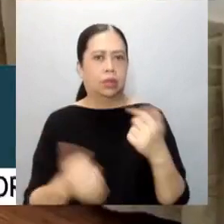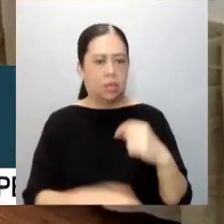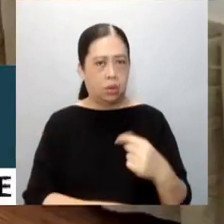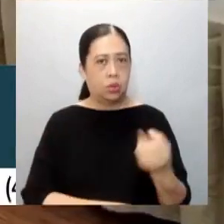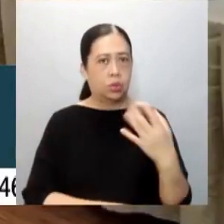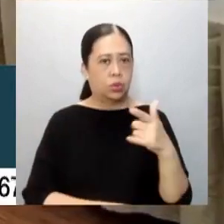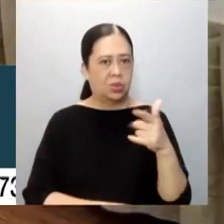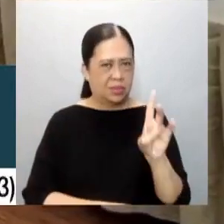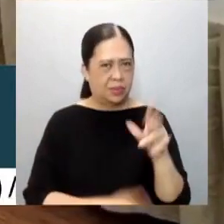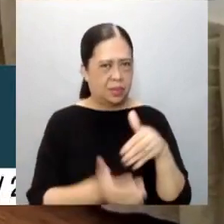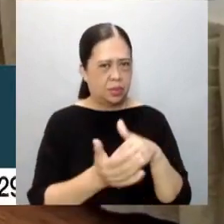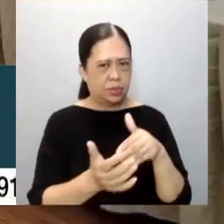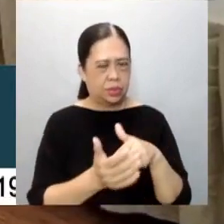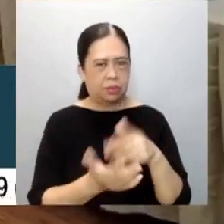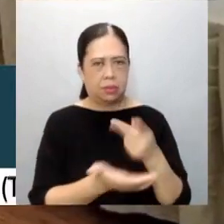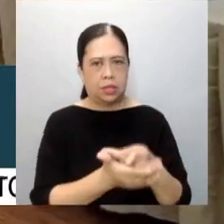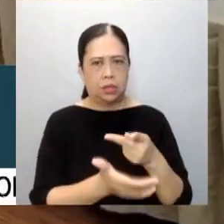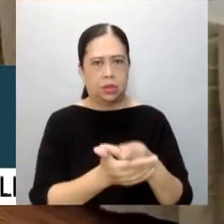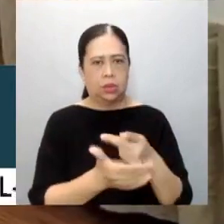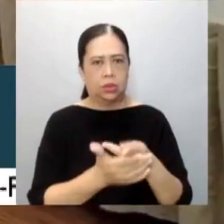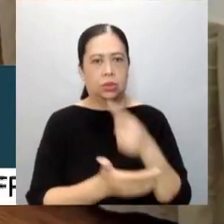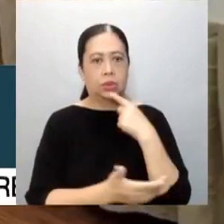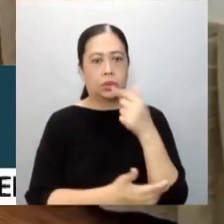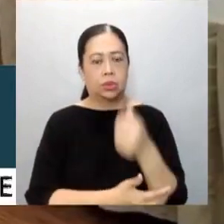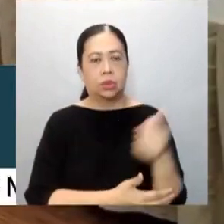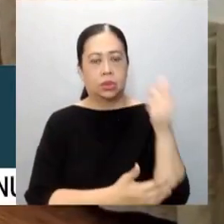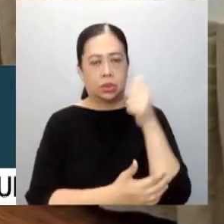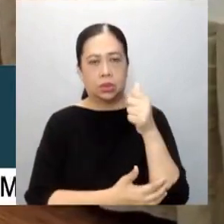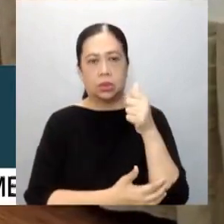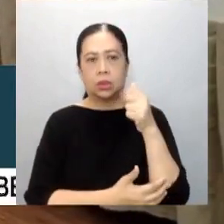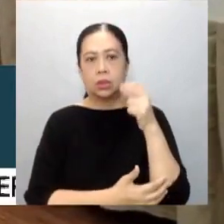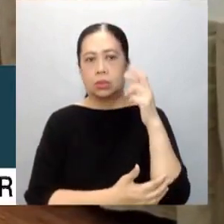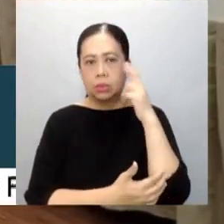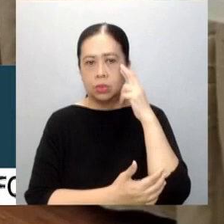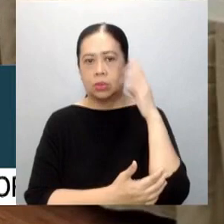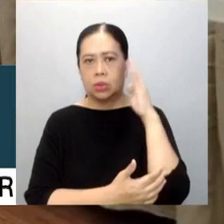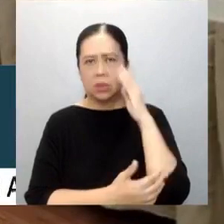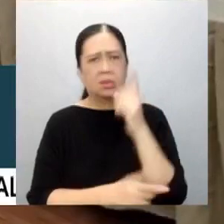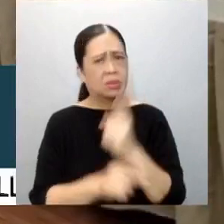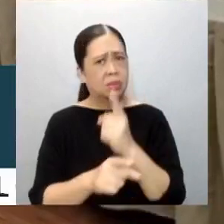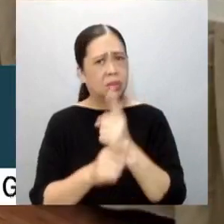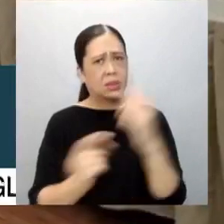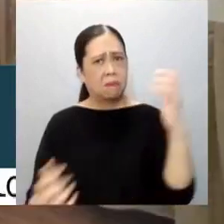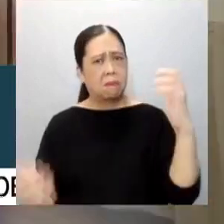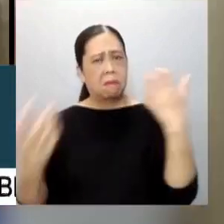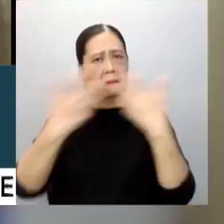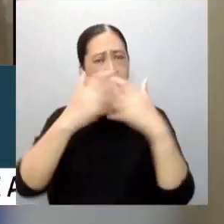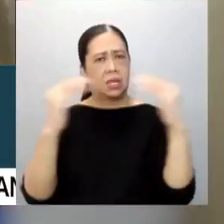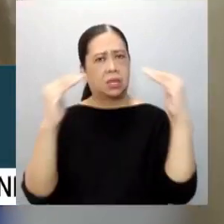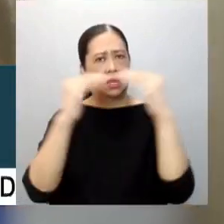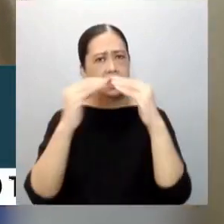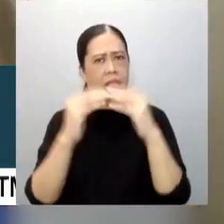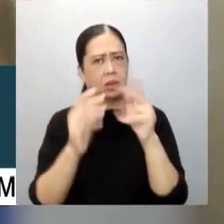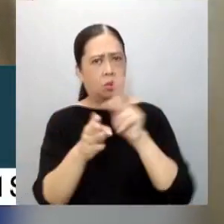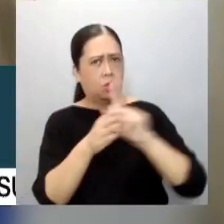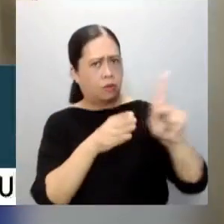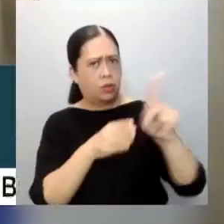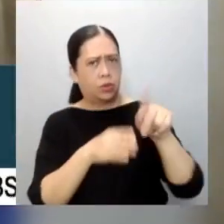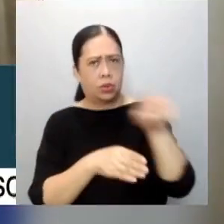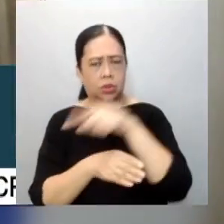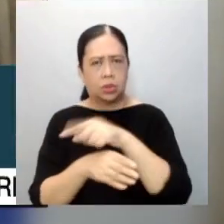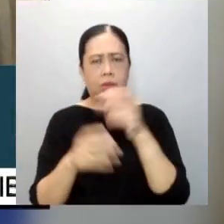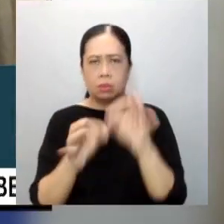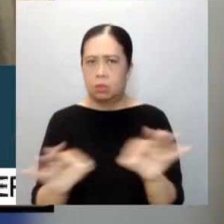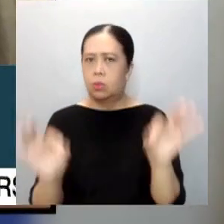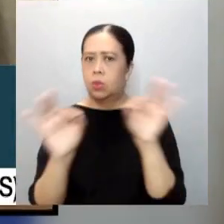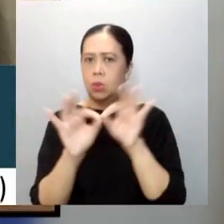27,000 pesos. Act Secretary General Raymond Basilio explained it is only proper to match their salary with those of professionals and most importantly with